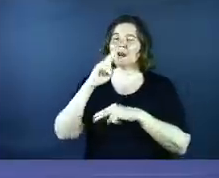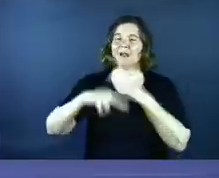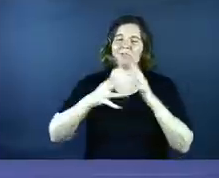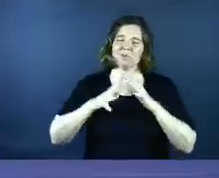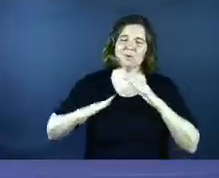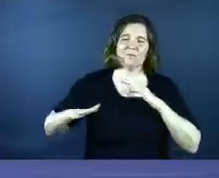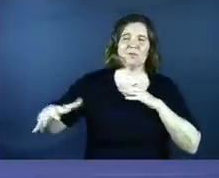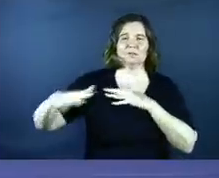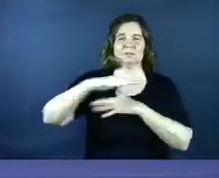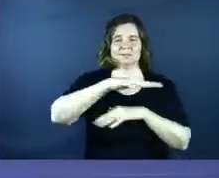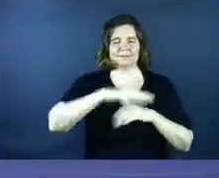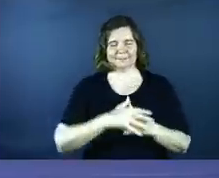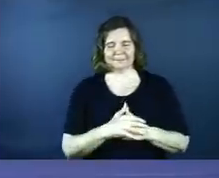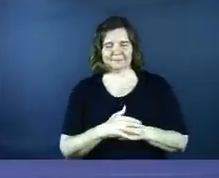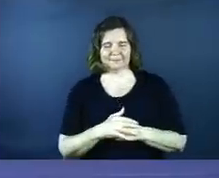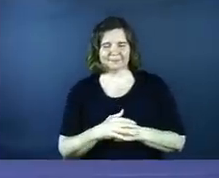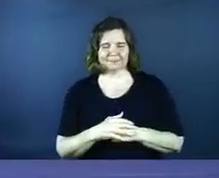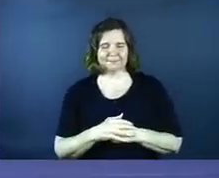universe.